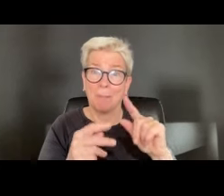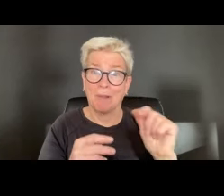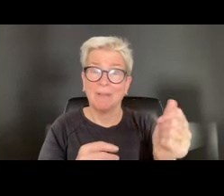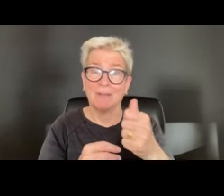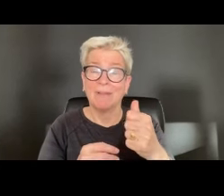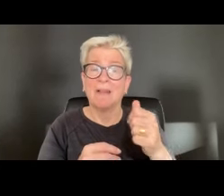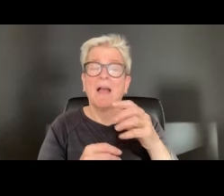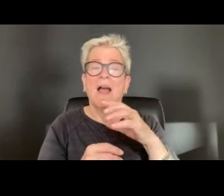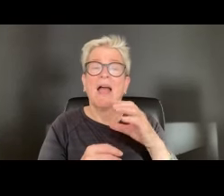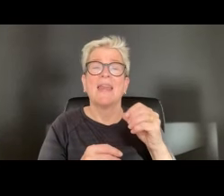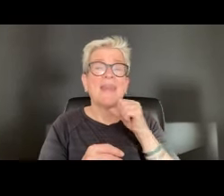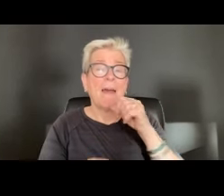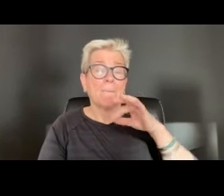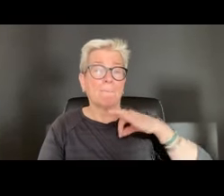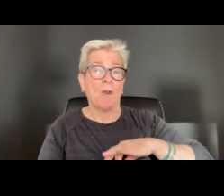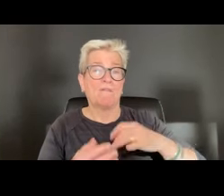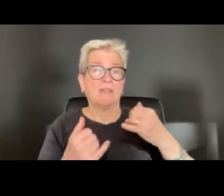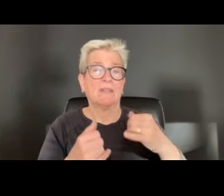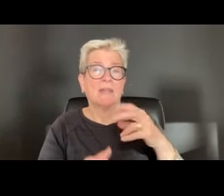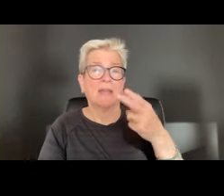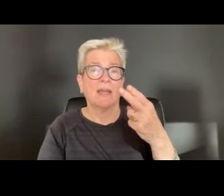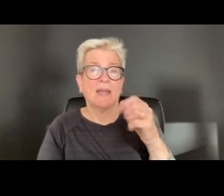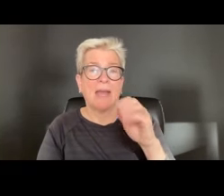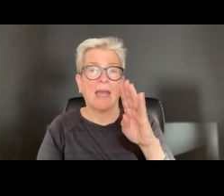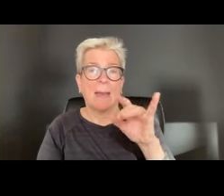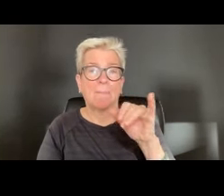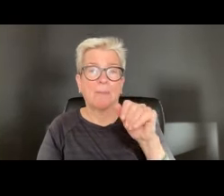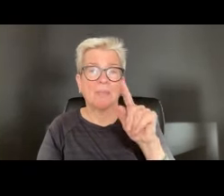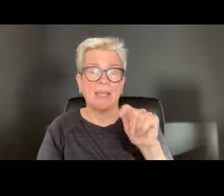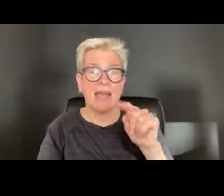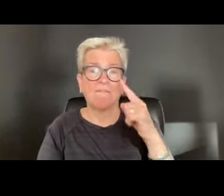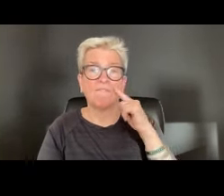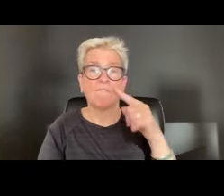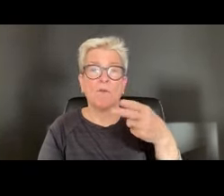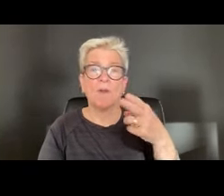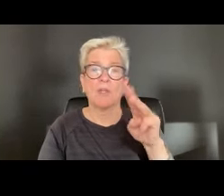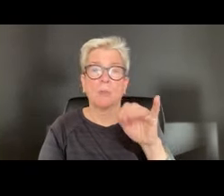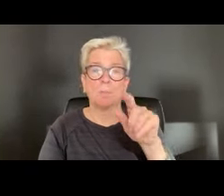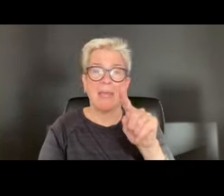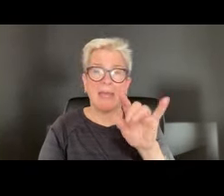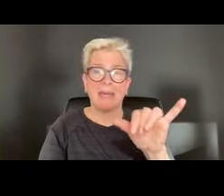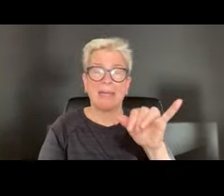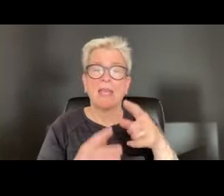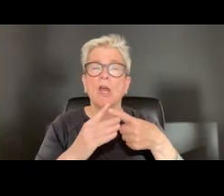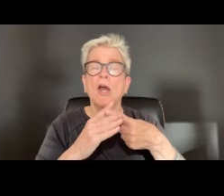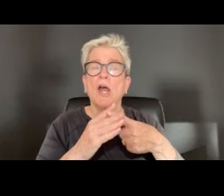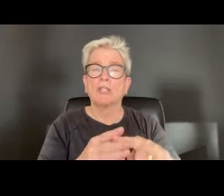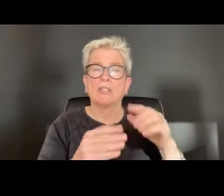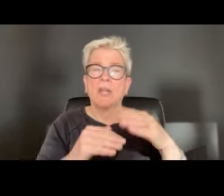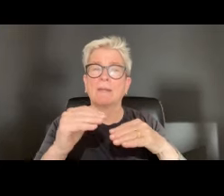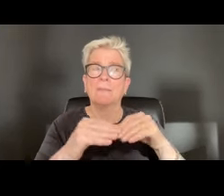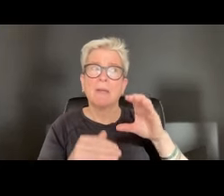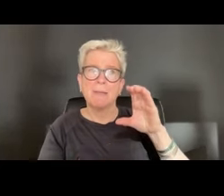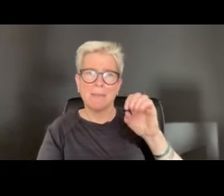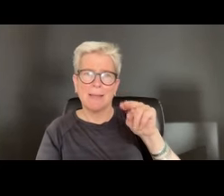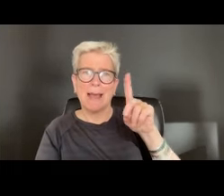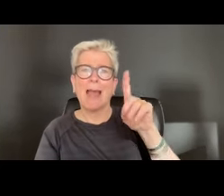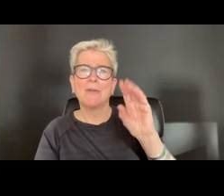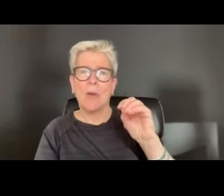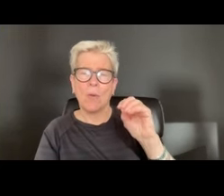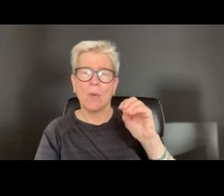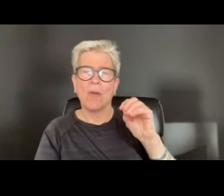Companies or nonprofits today like Habitat for Humanity are starting to build condo buildings that allow for